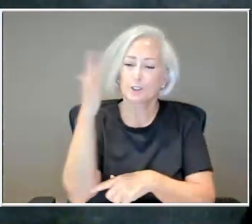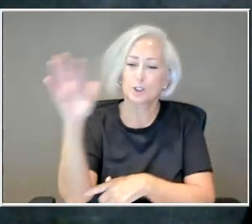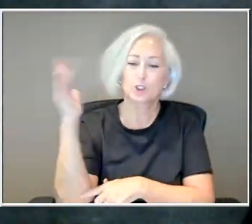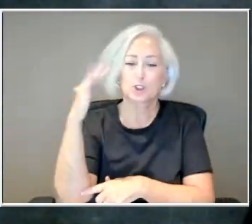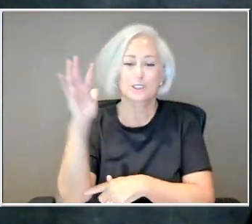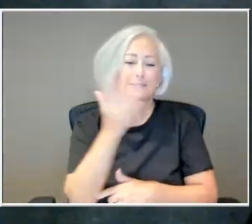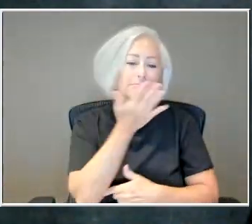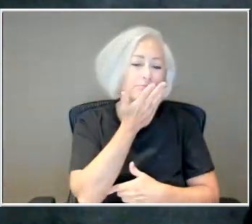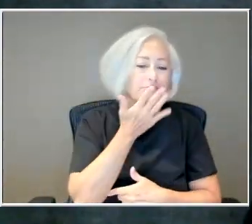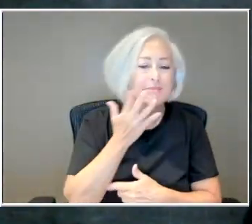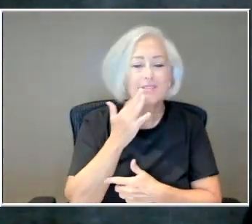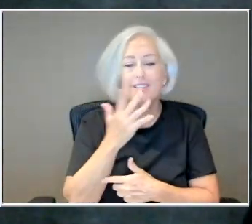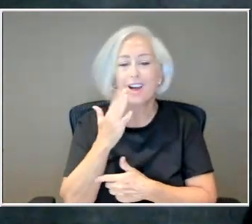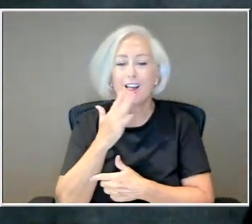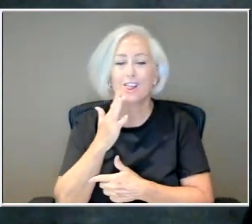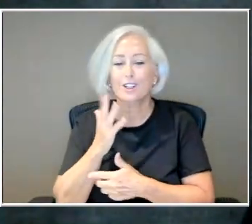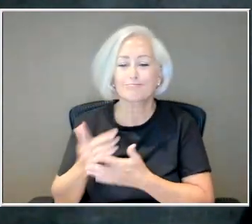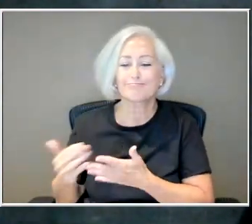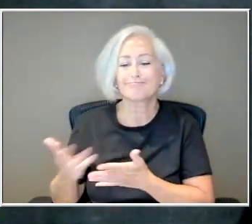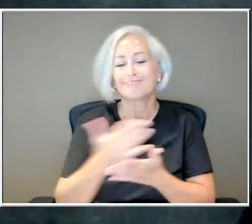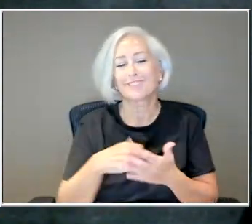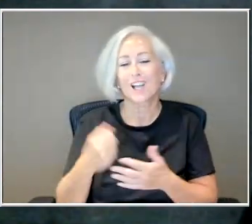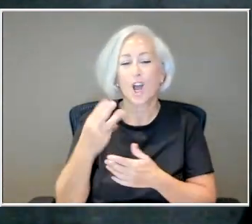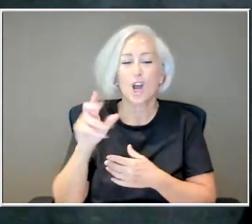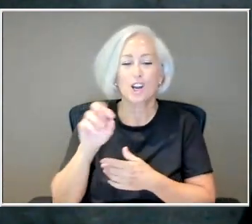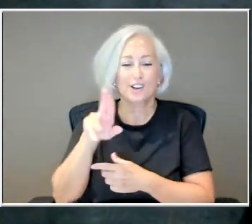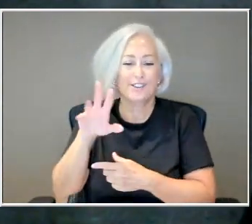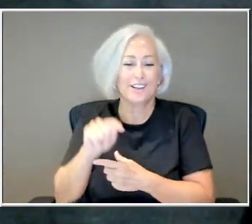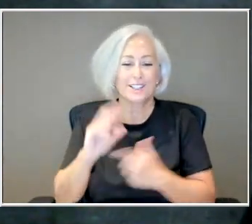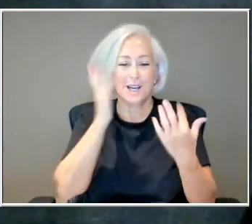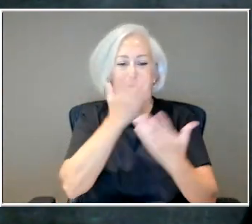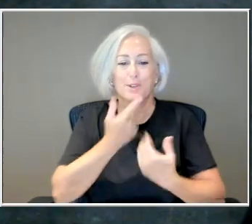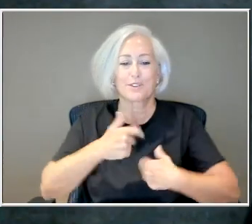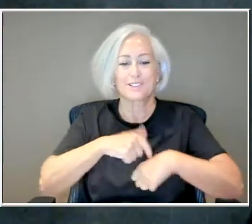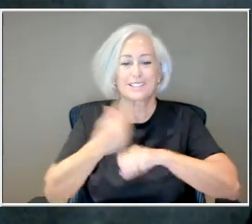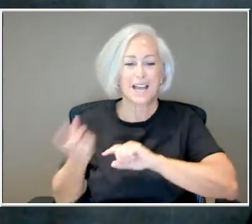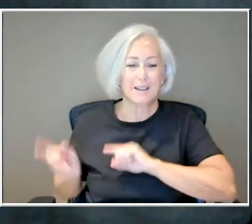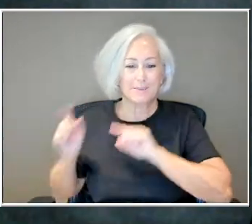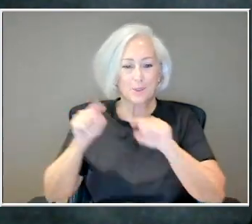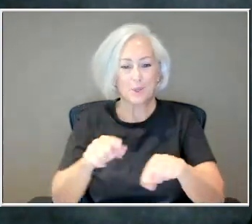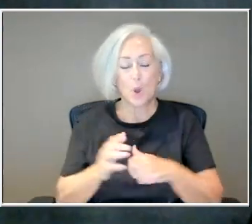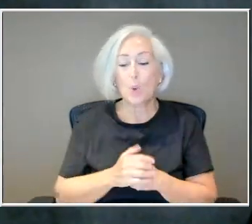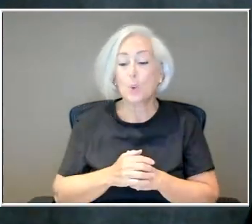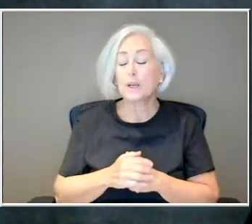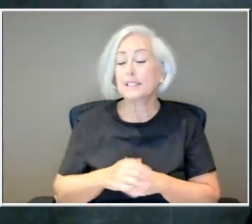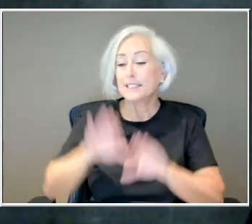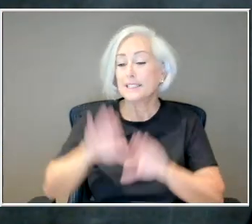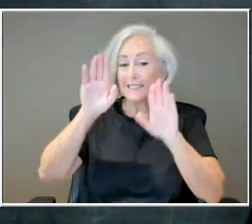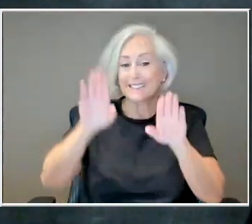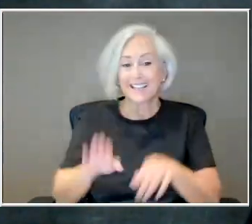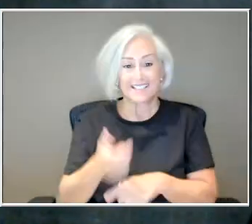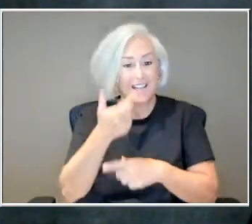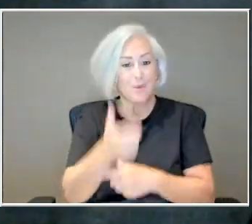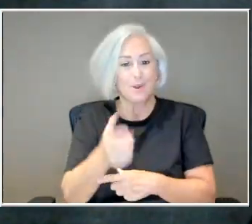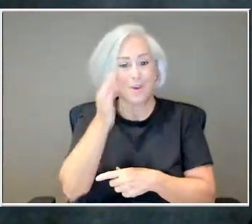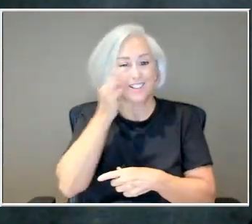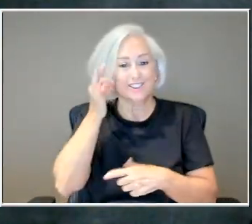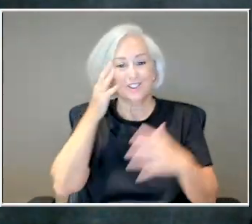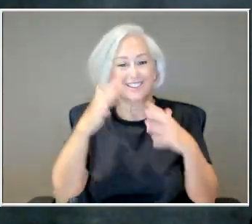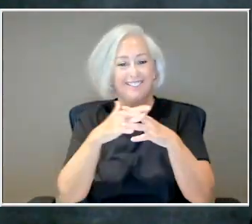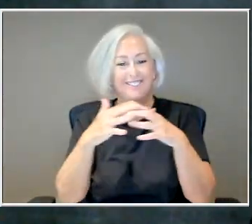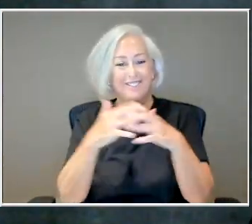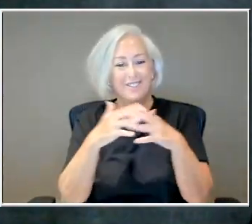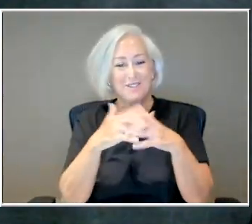the harvest's done. So it's a nice time to be. It's a nice time to be around Saskatoon. And then on Sunday we watched the Chiefs game. So